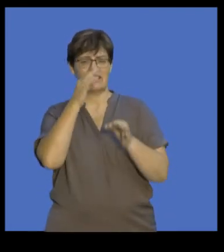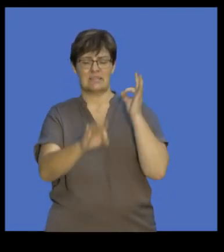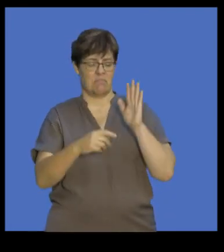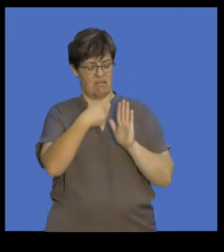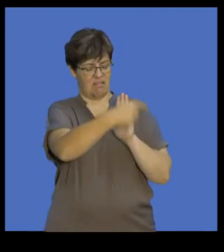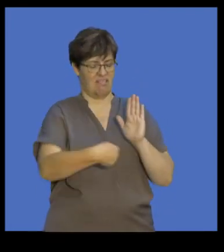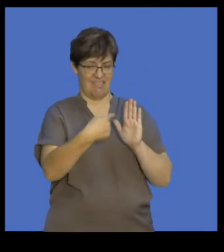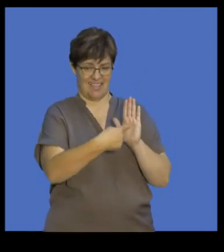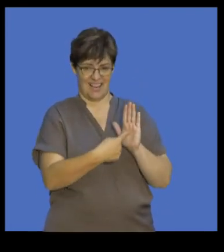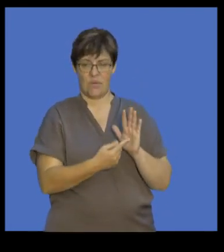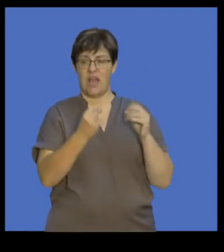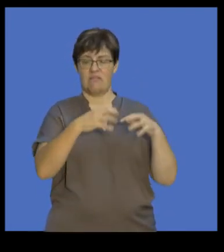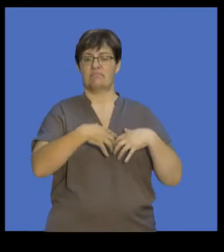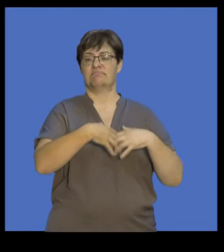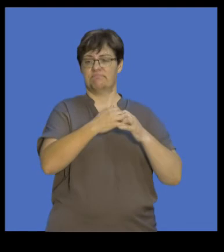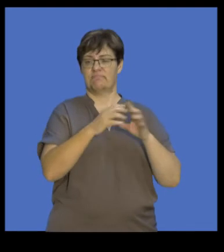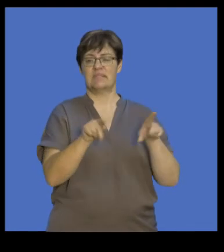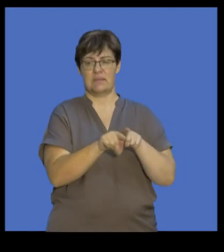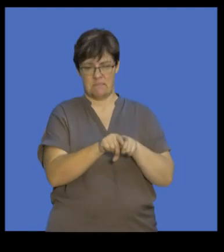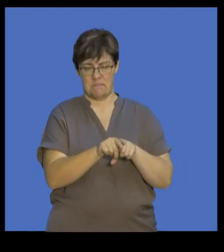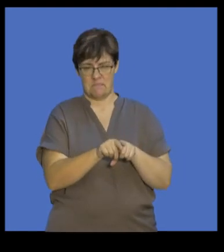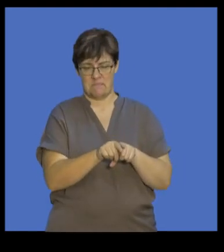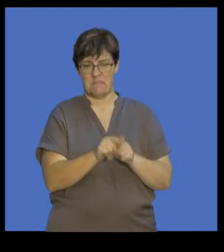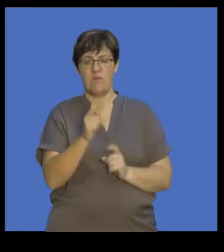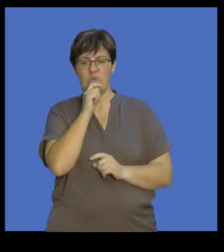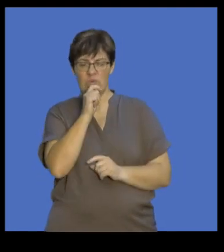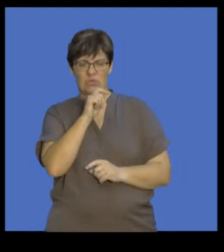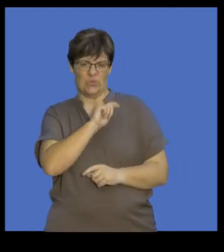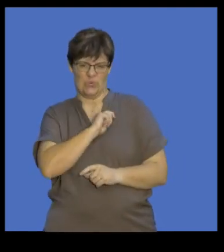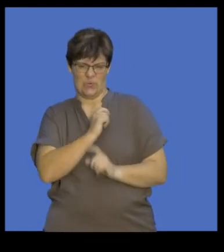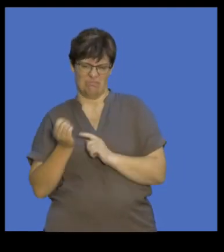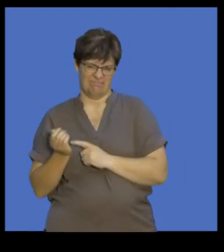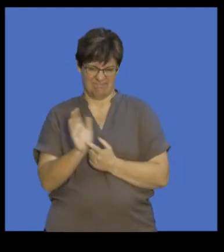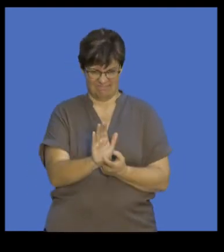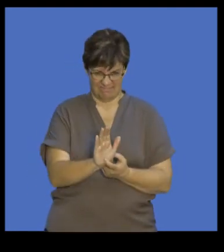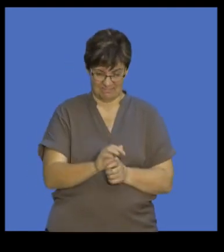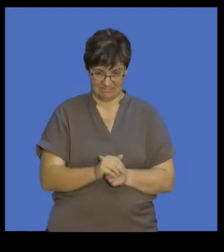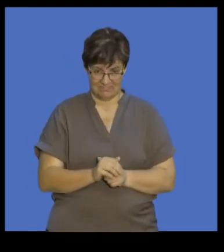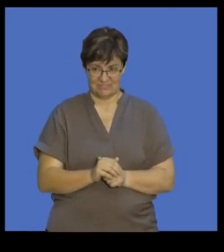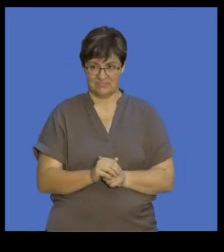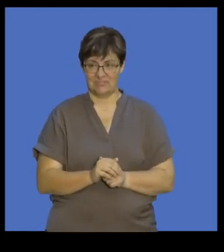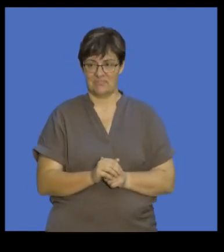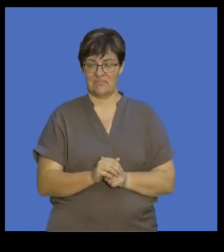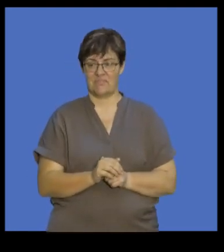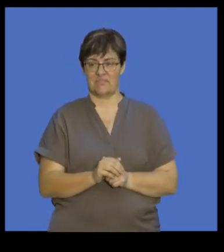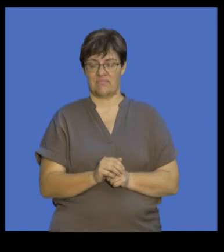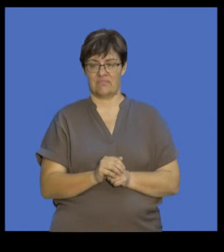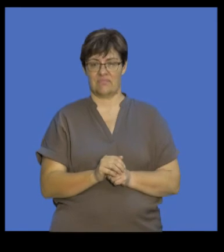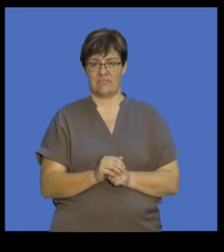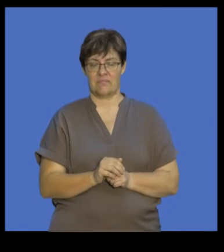Let's consider a simple circuit once again. We have set up a circuit like this, but using the real,